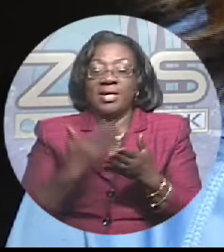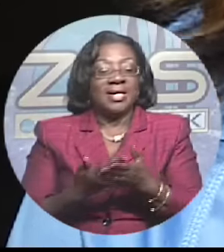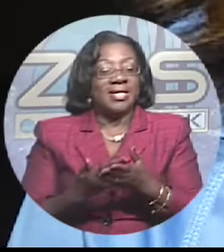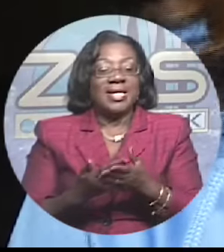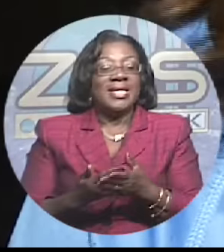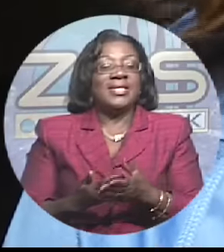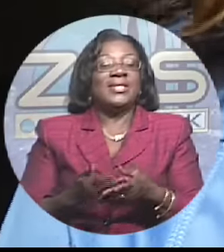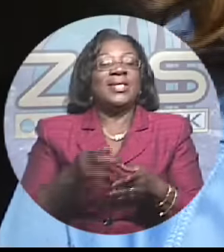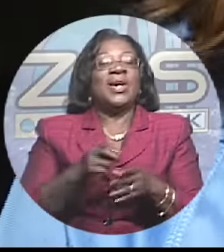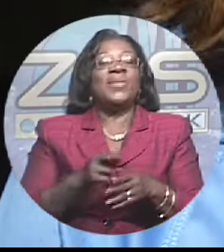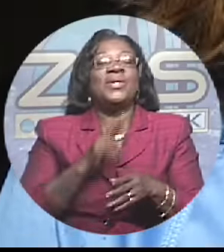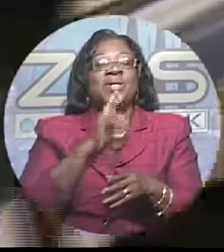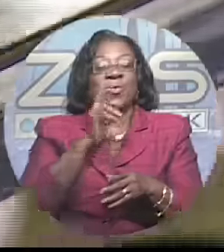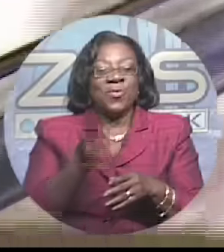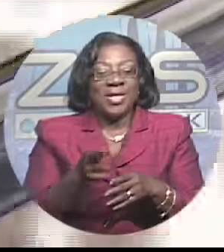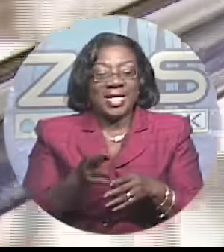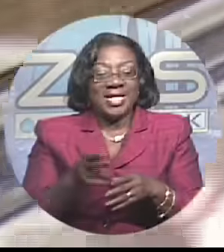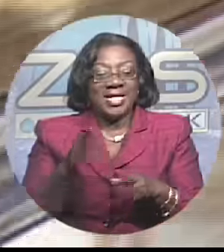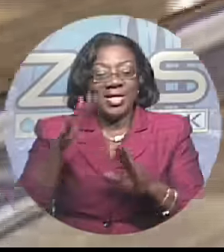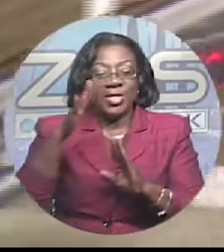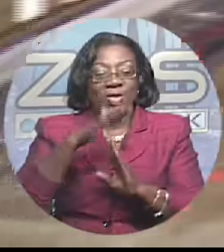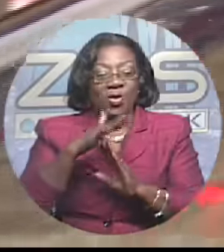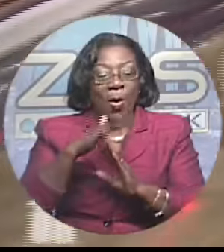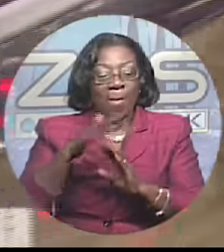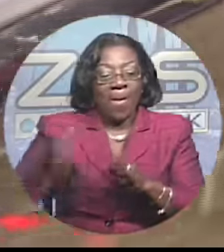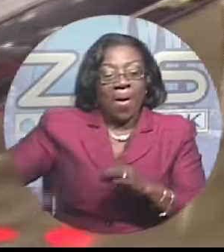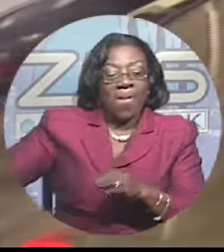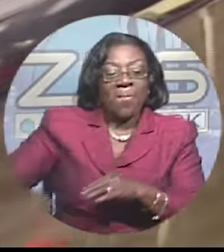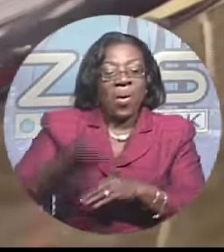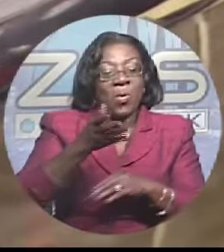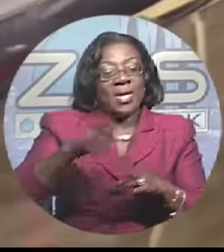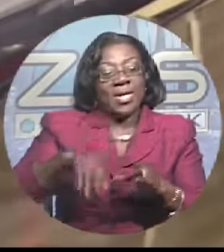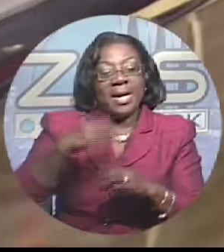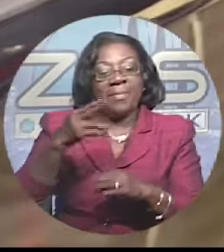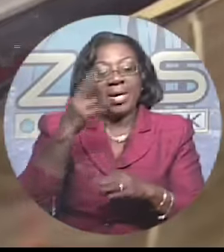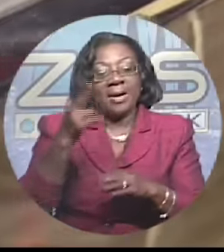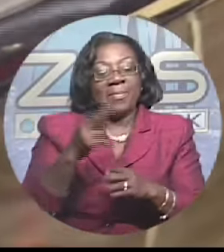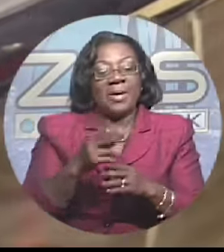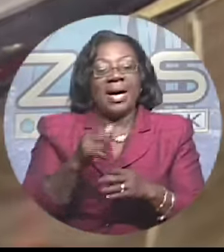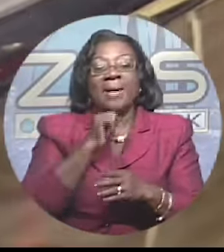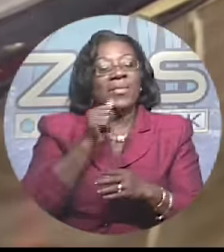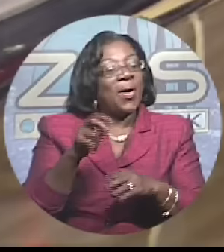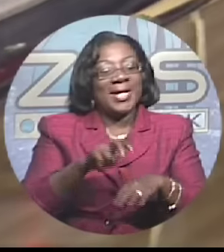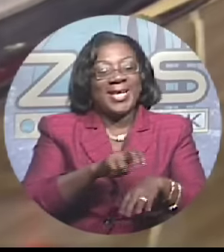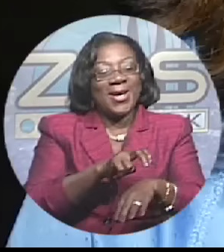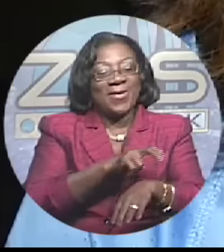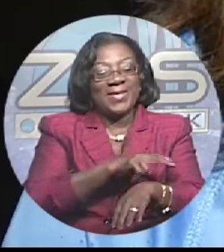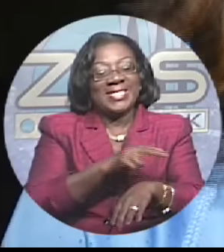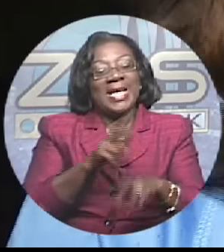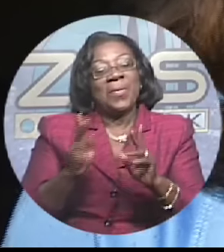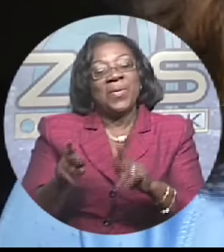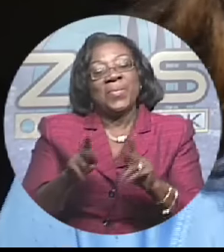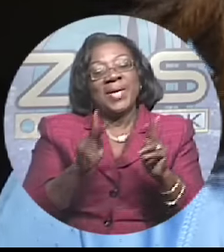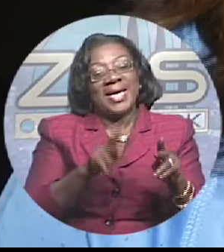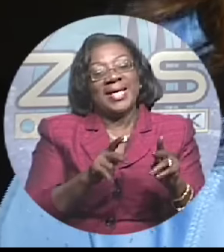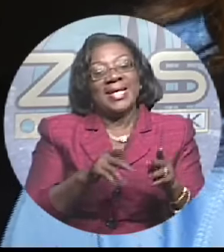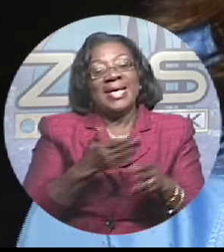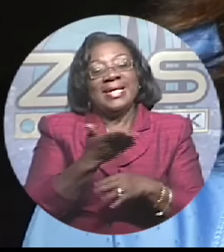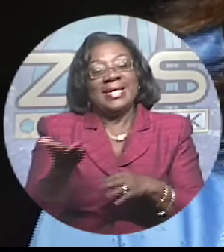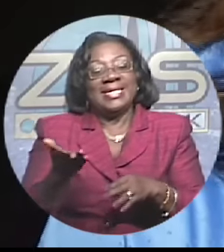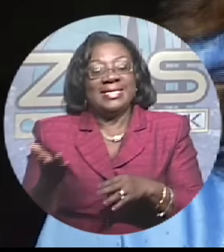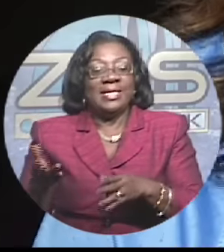some real top bowling going on up there. I'm not nervous. I'm prepared. There's still